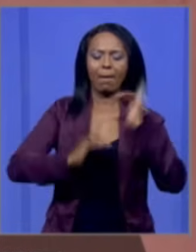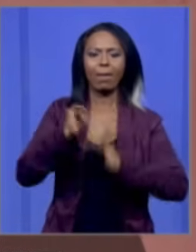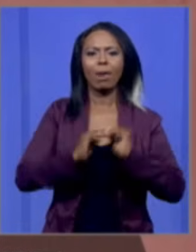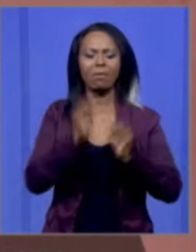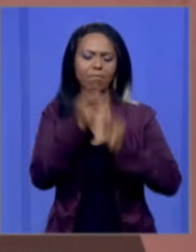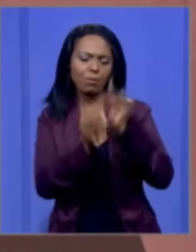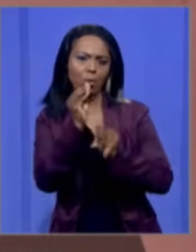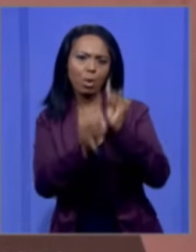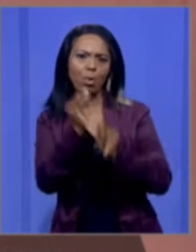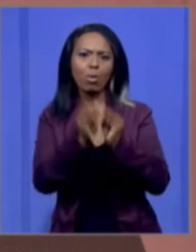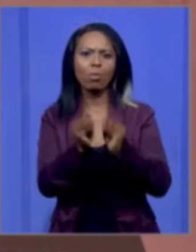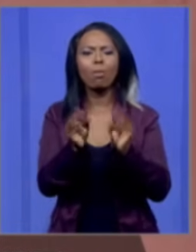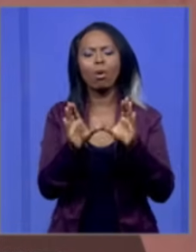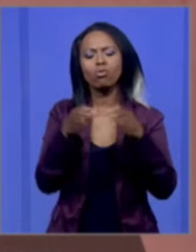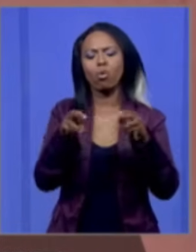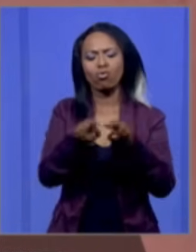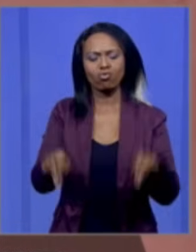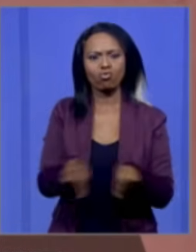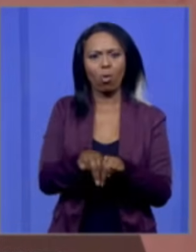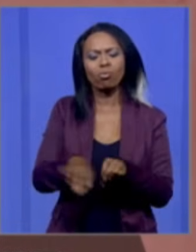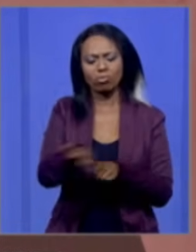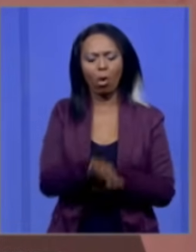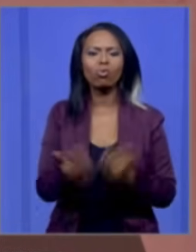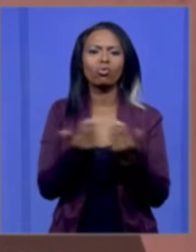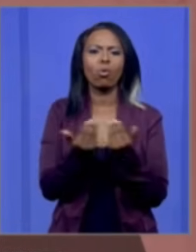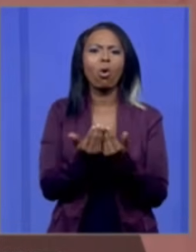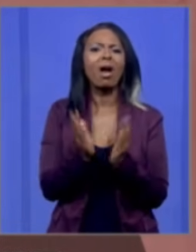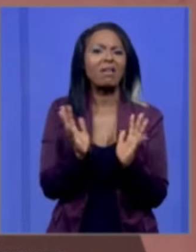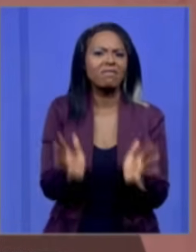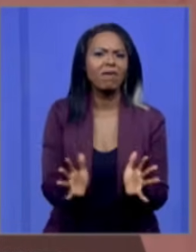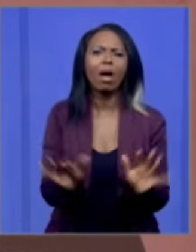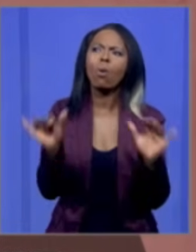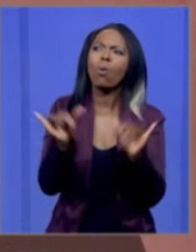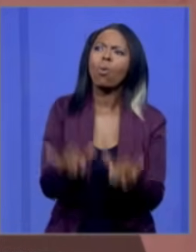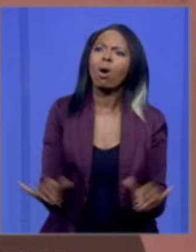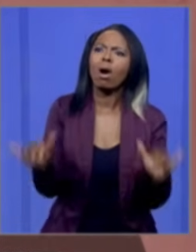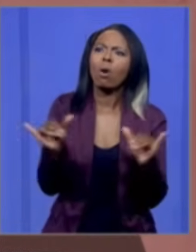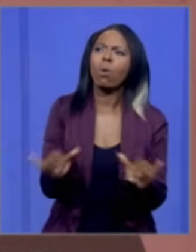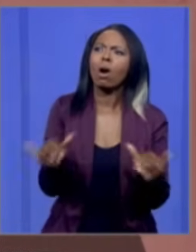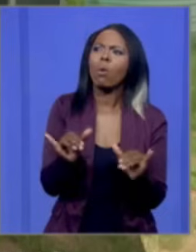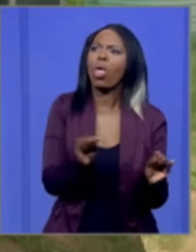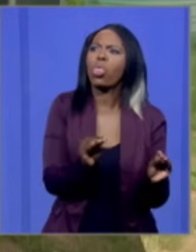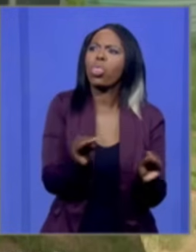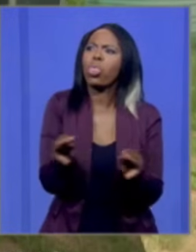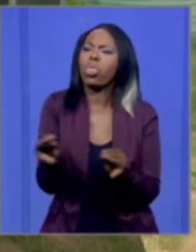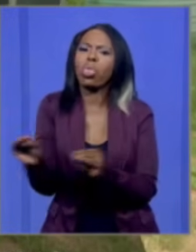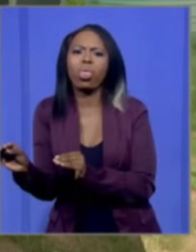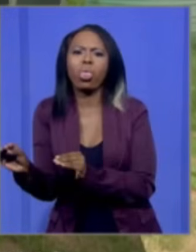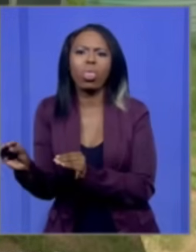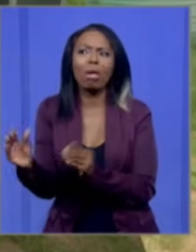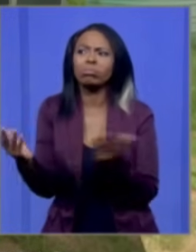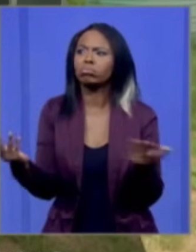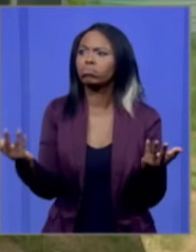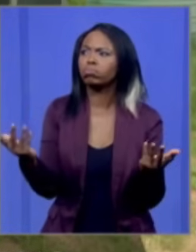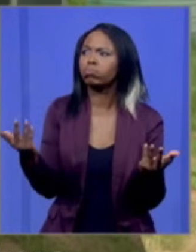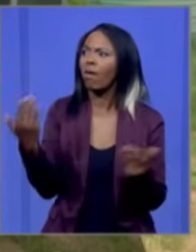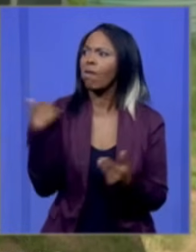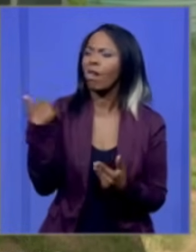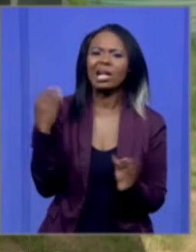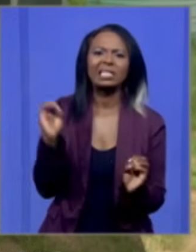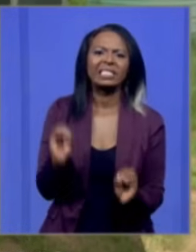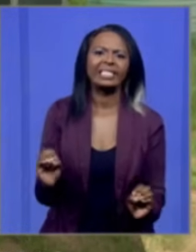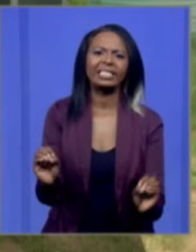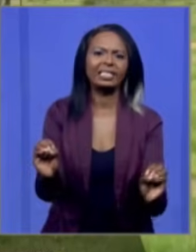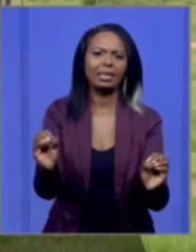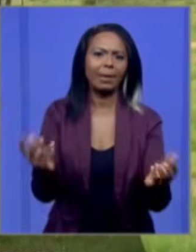renovating some of our classes, and then we were waiting for some answers from them. We didn't receive anything